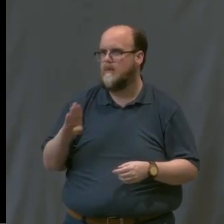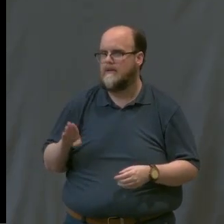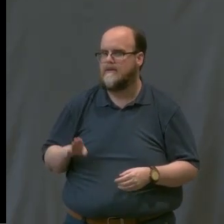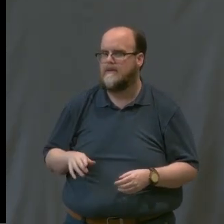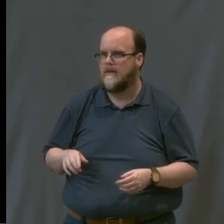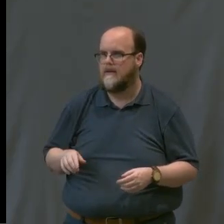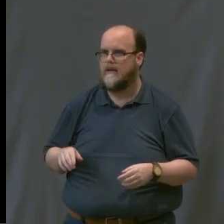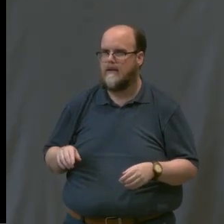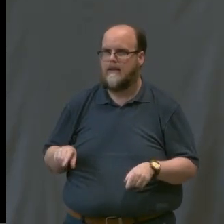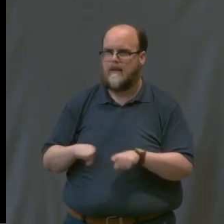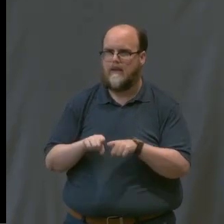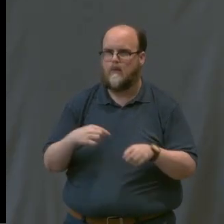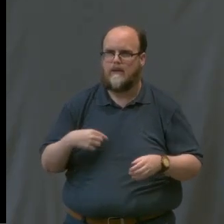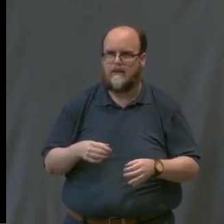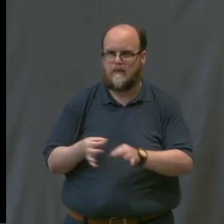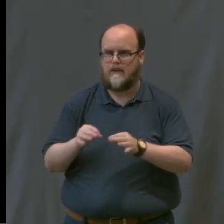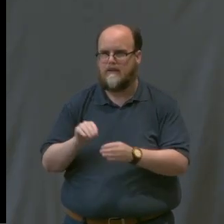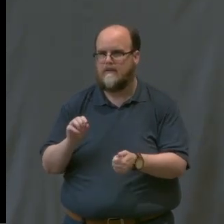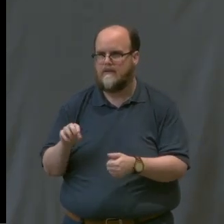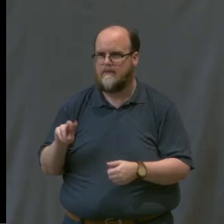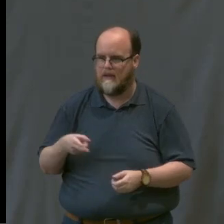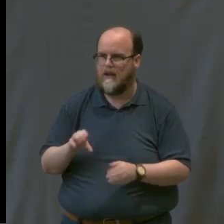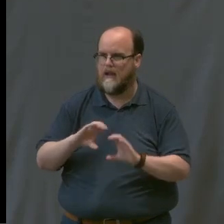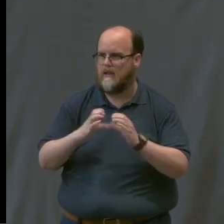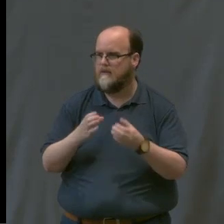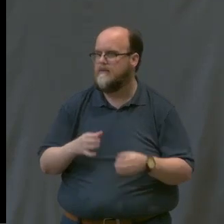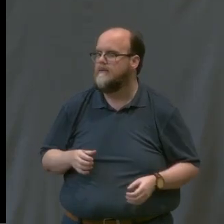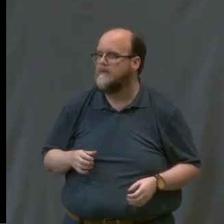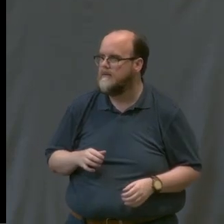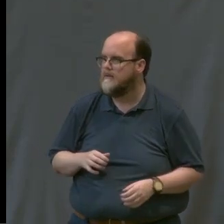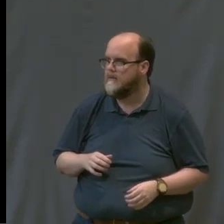we defined it in the second class of this series.